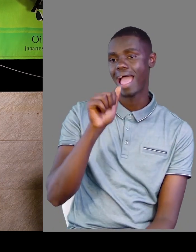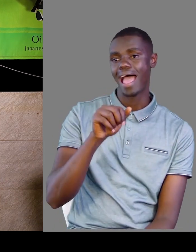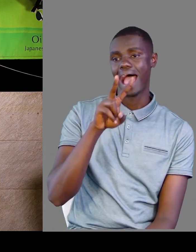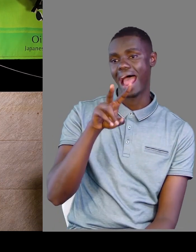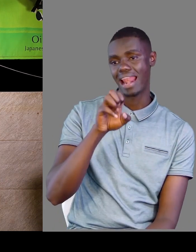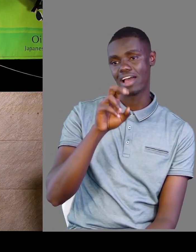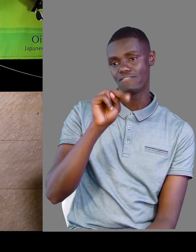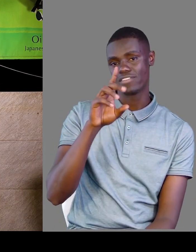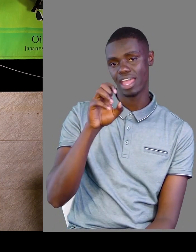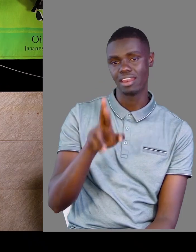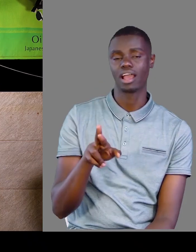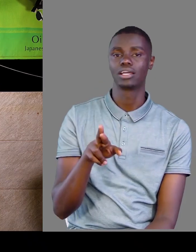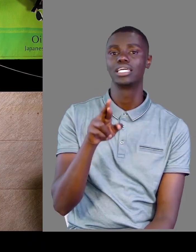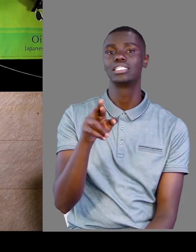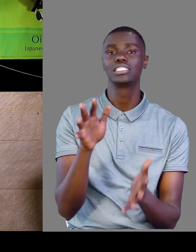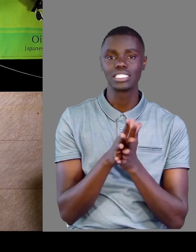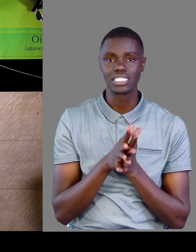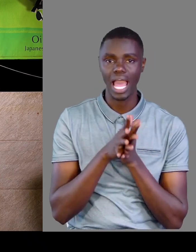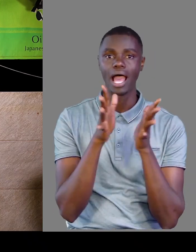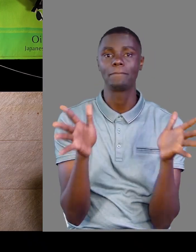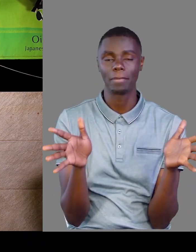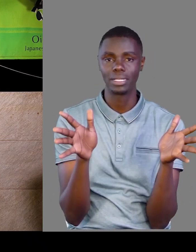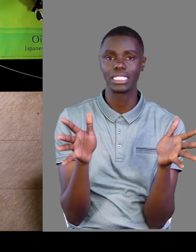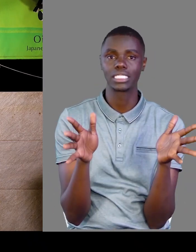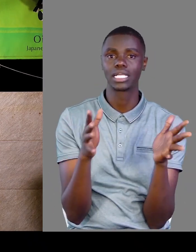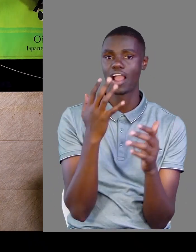was like, Laventa, and I think she shamad.